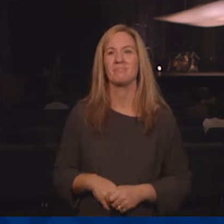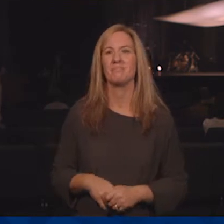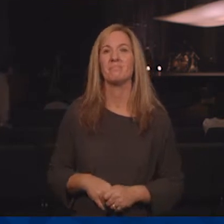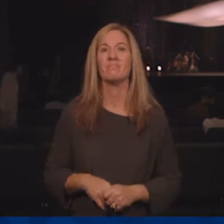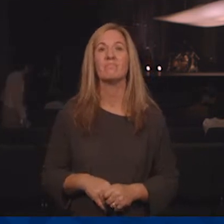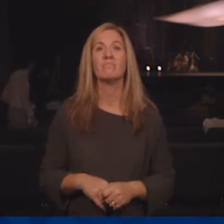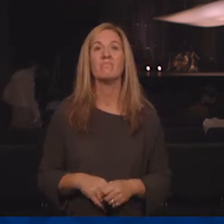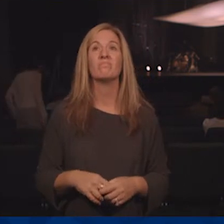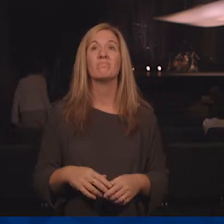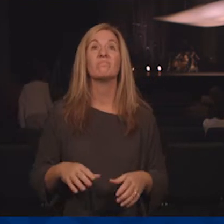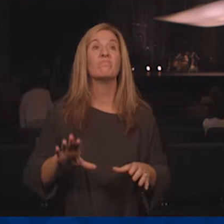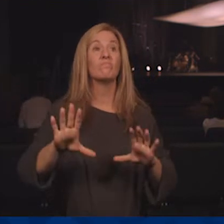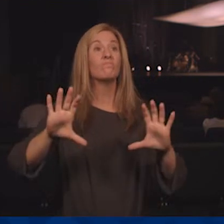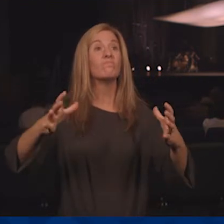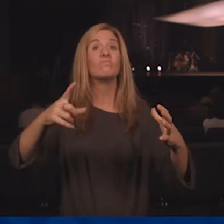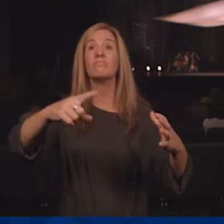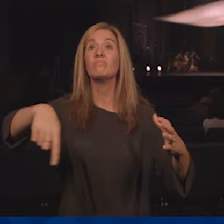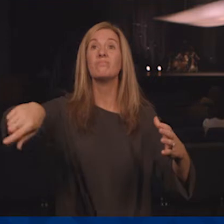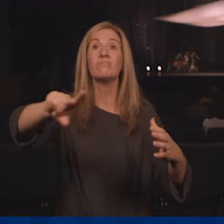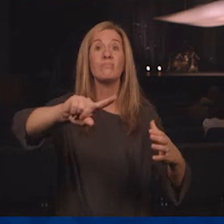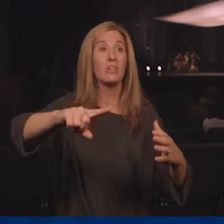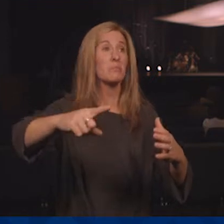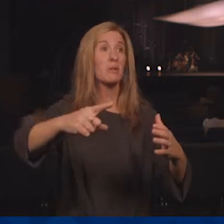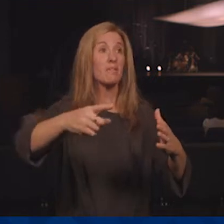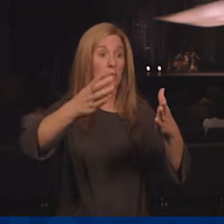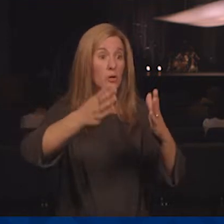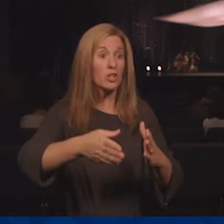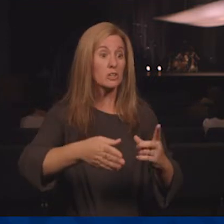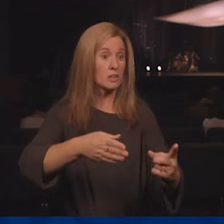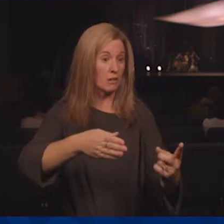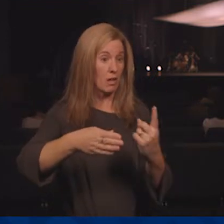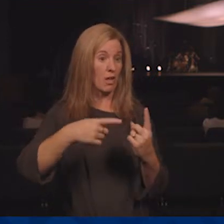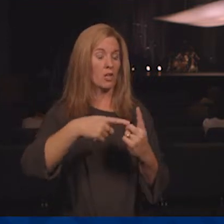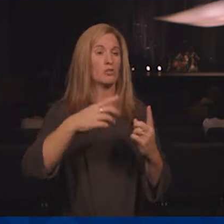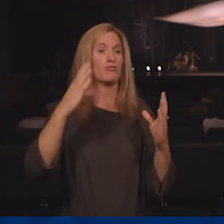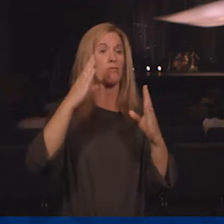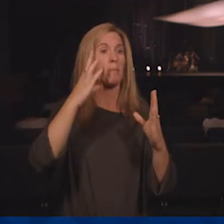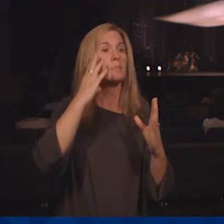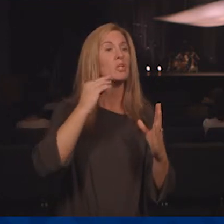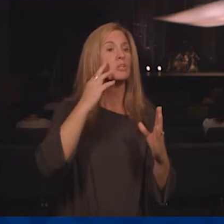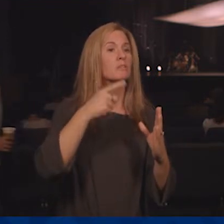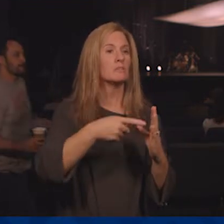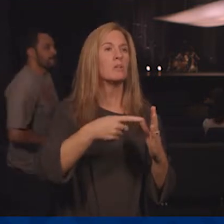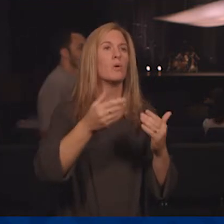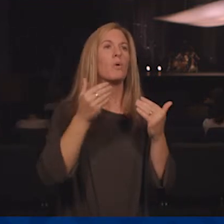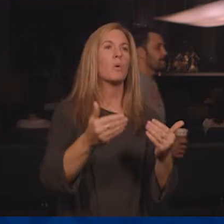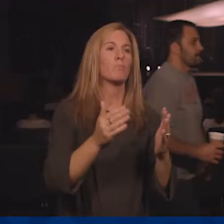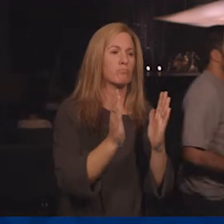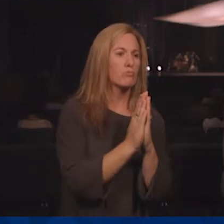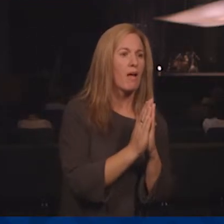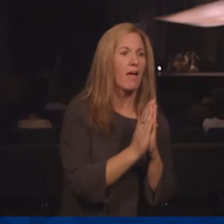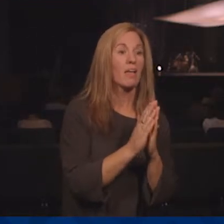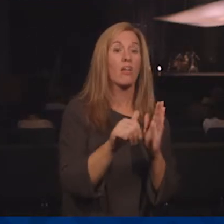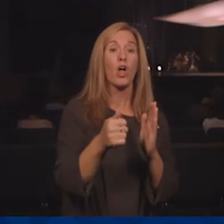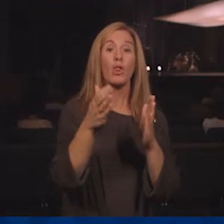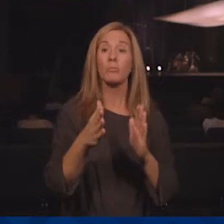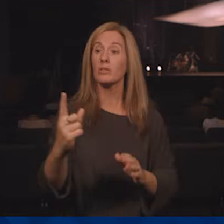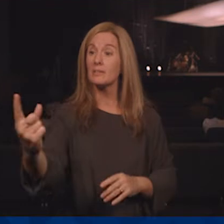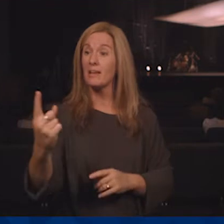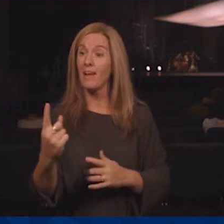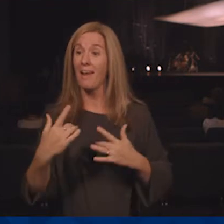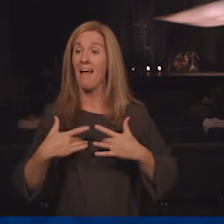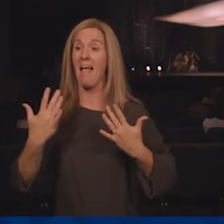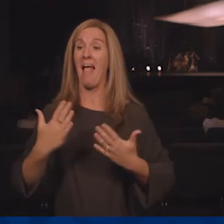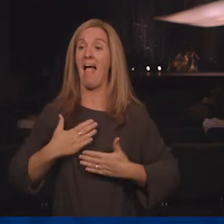Is anyone among you in trouble? Let them pray. Is anyone happy? Let them sing songs of